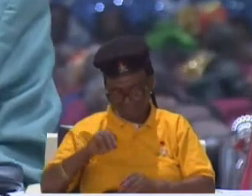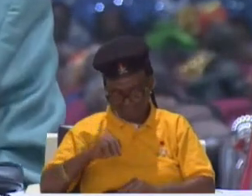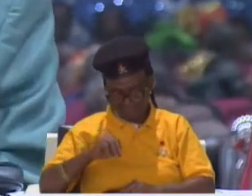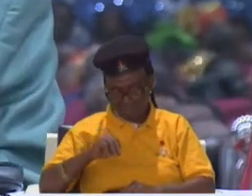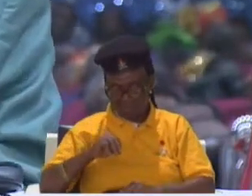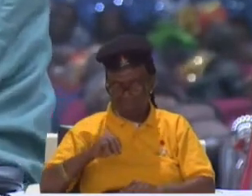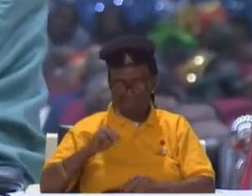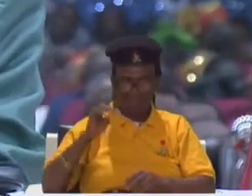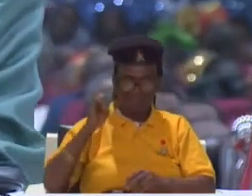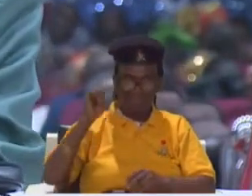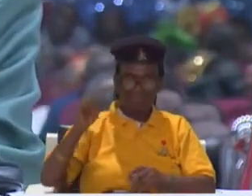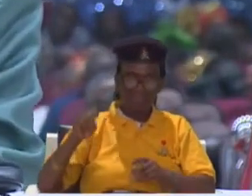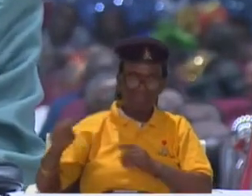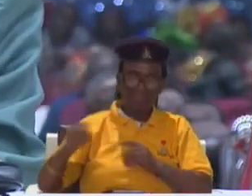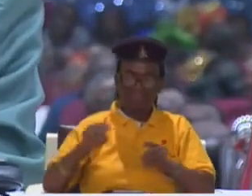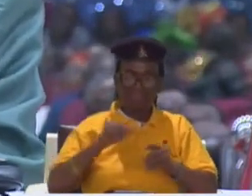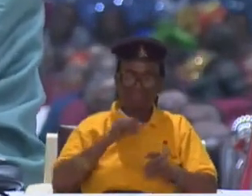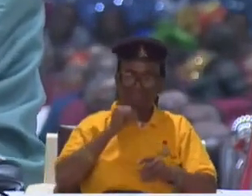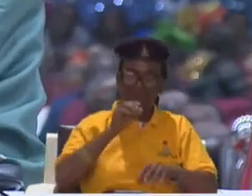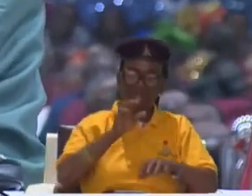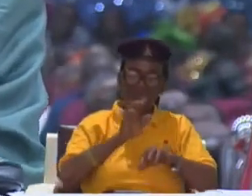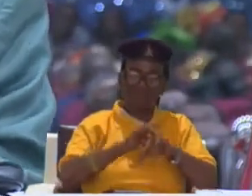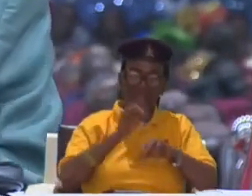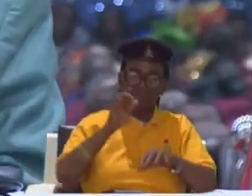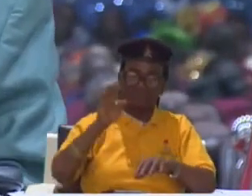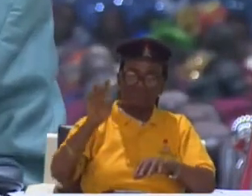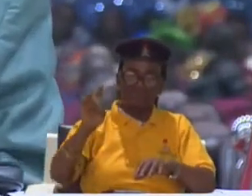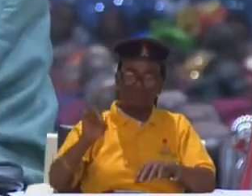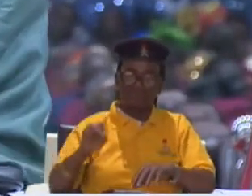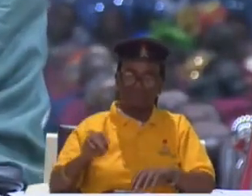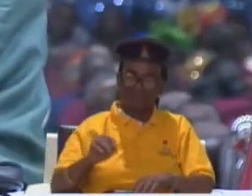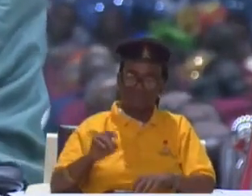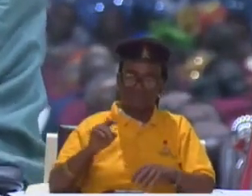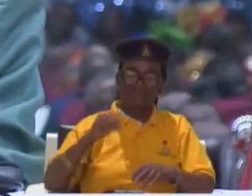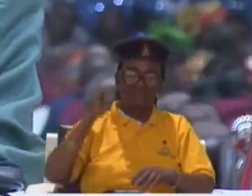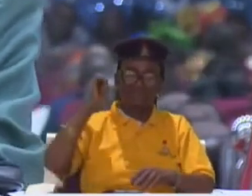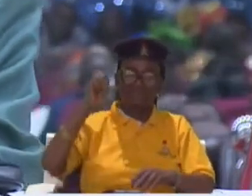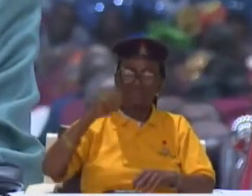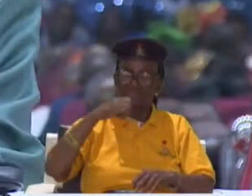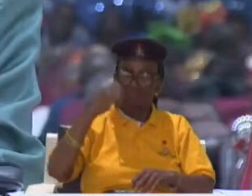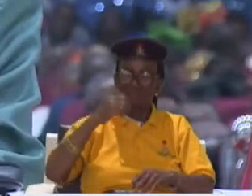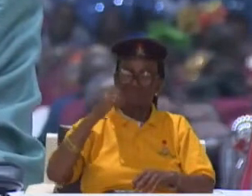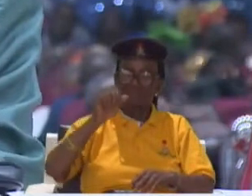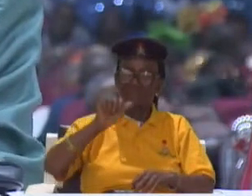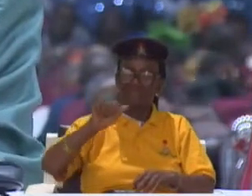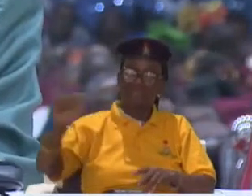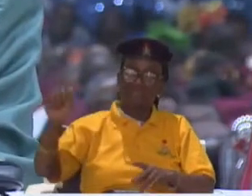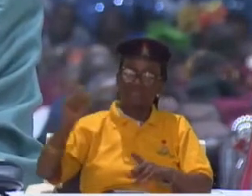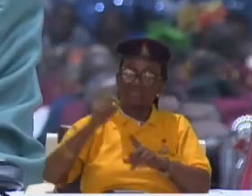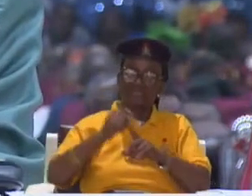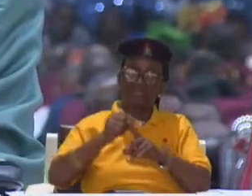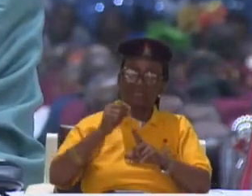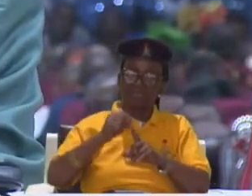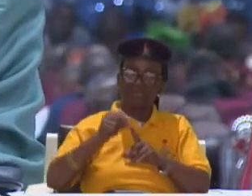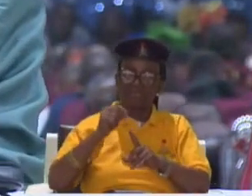He didn't touch him. He spoke a word.